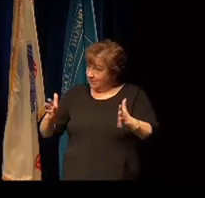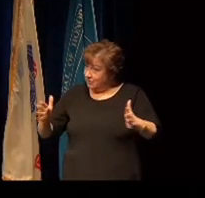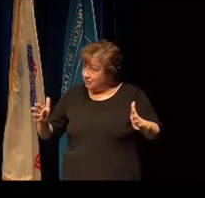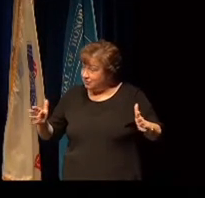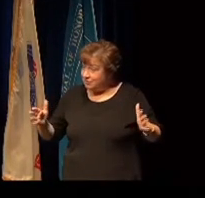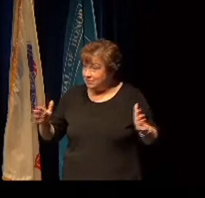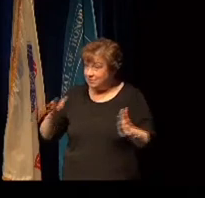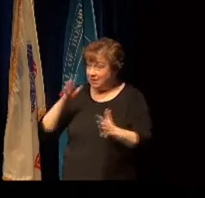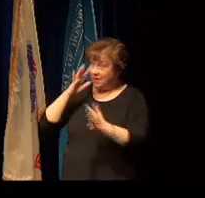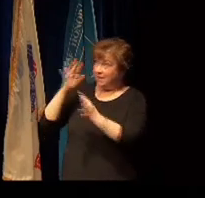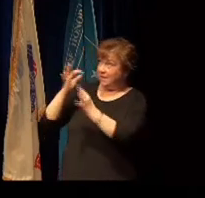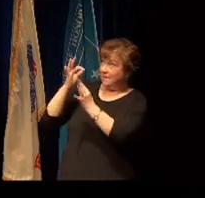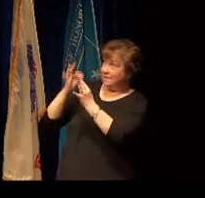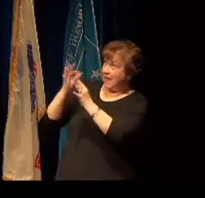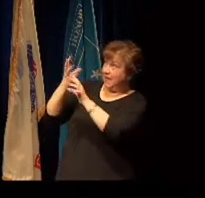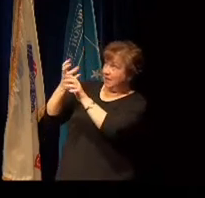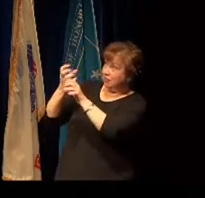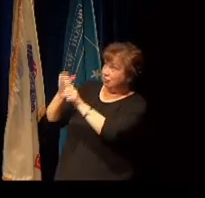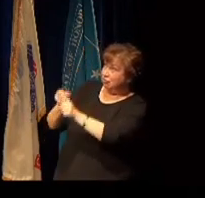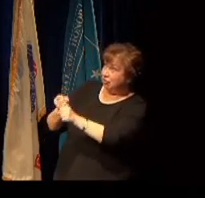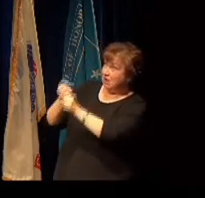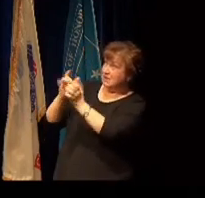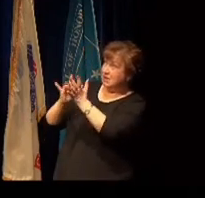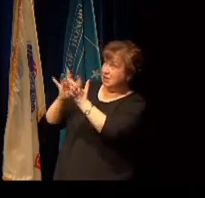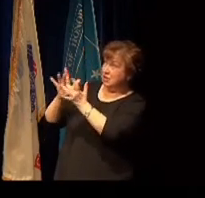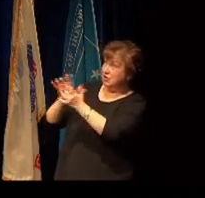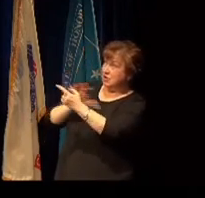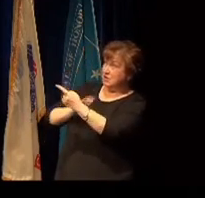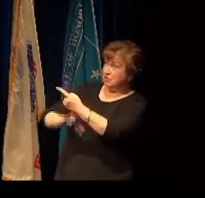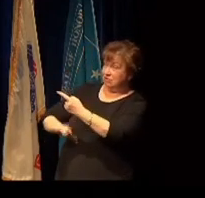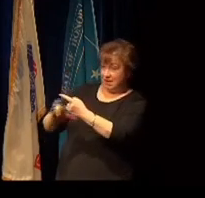faith and your trust in Jesus Christ?